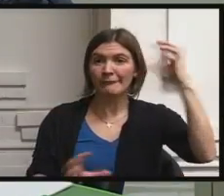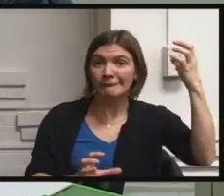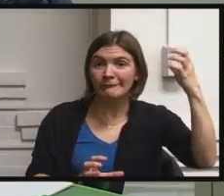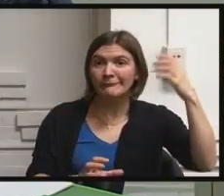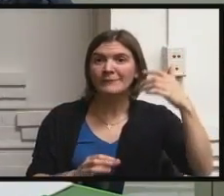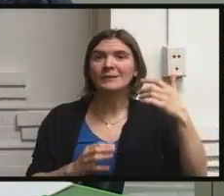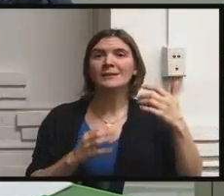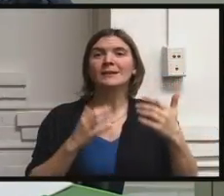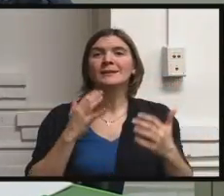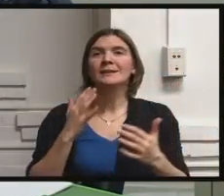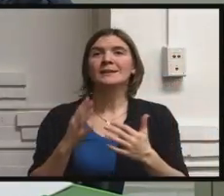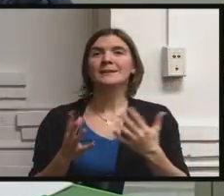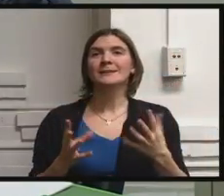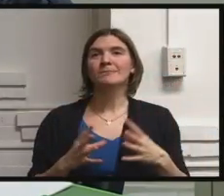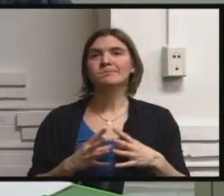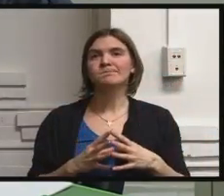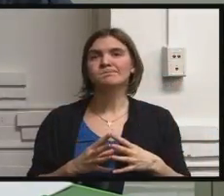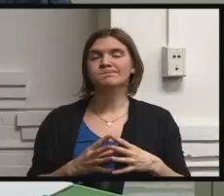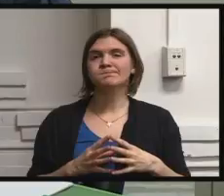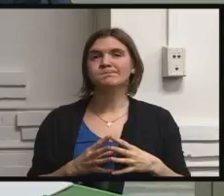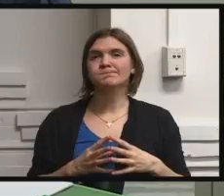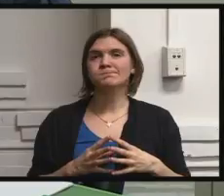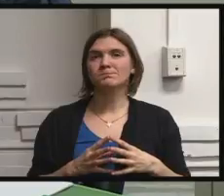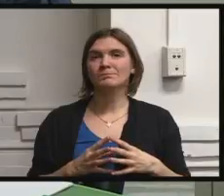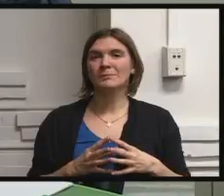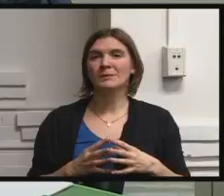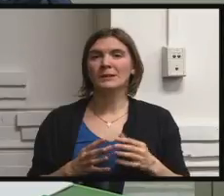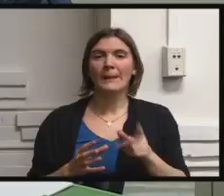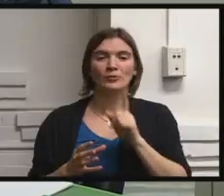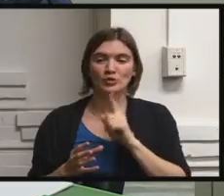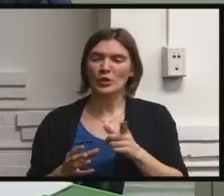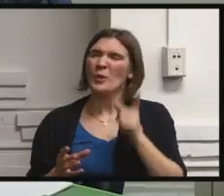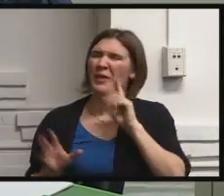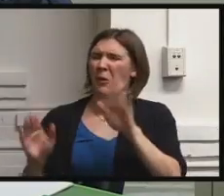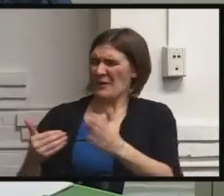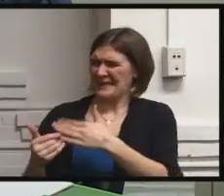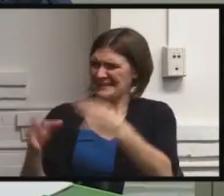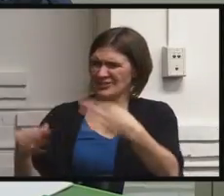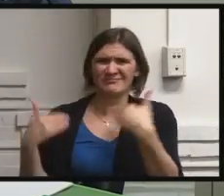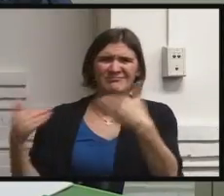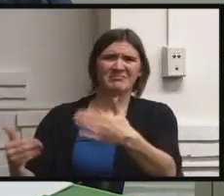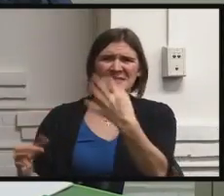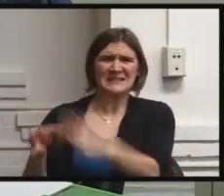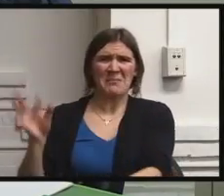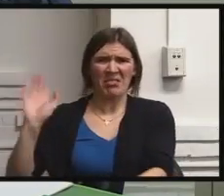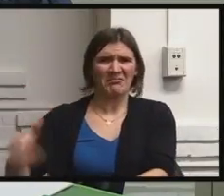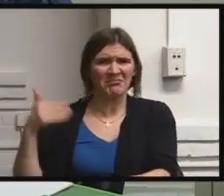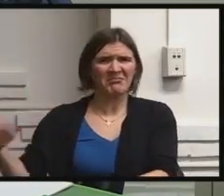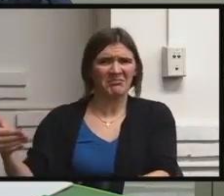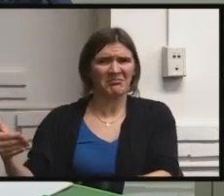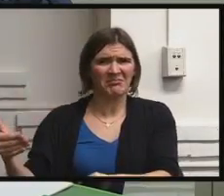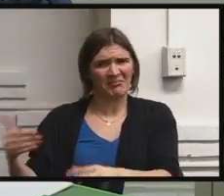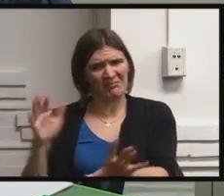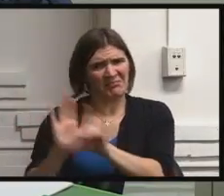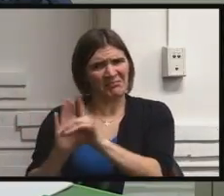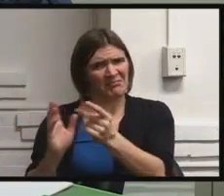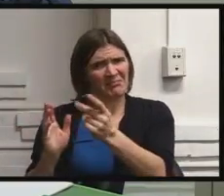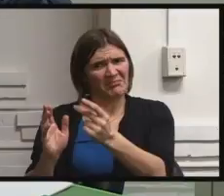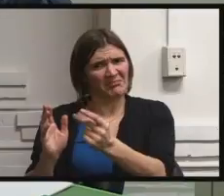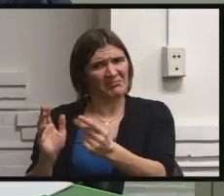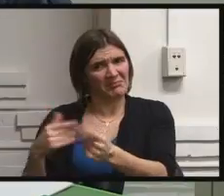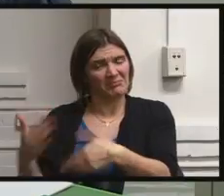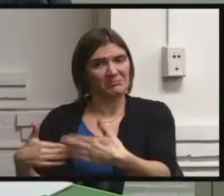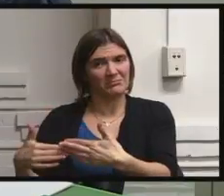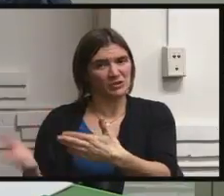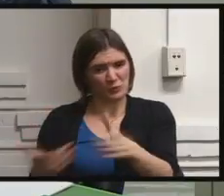it sounds simpler, I think, than it is. in some ways, like, let's make a decision, let's bring it to